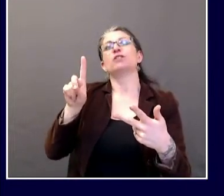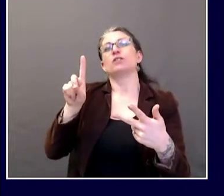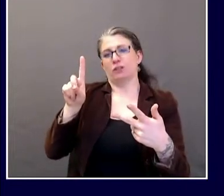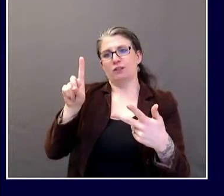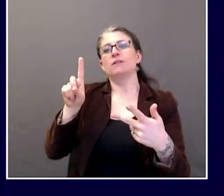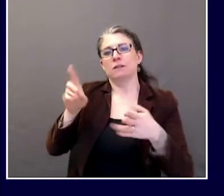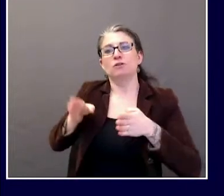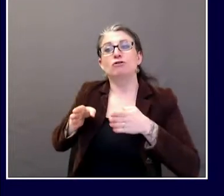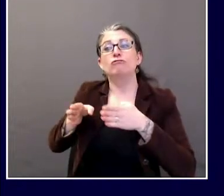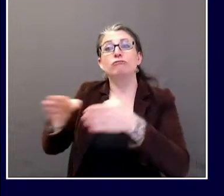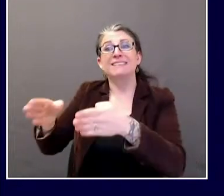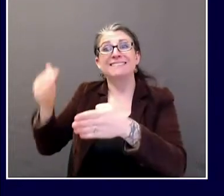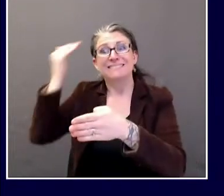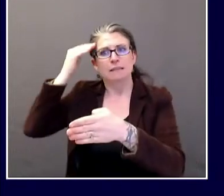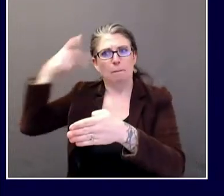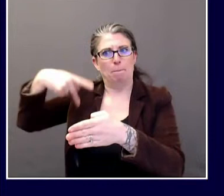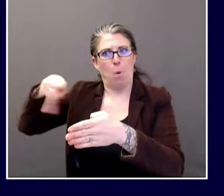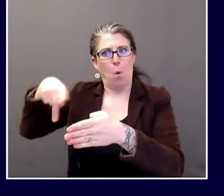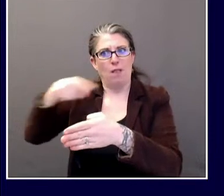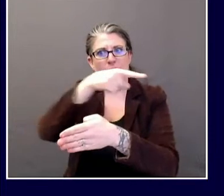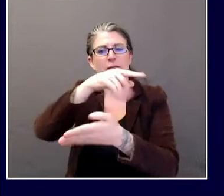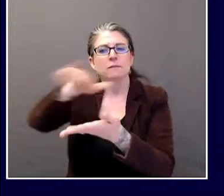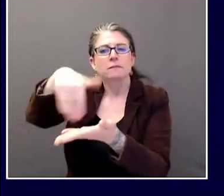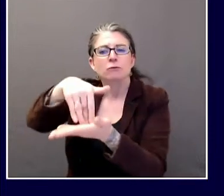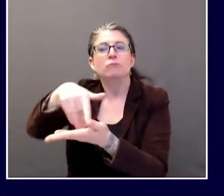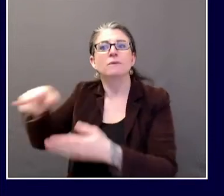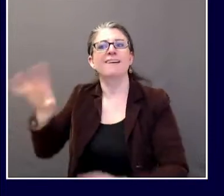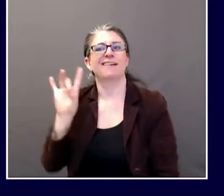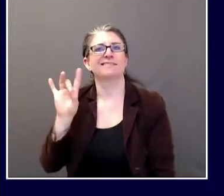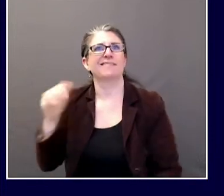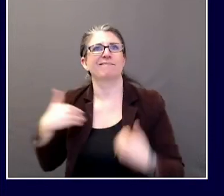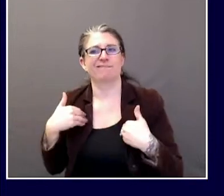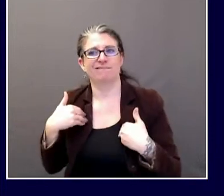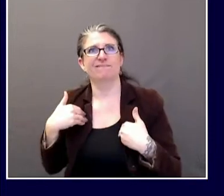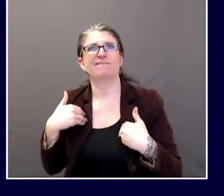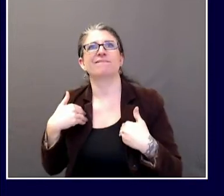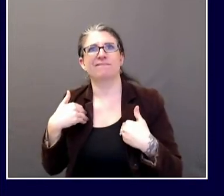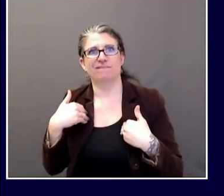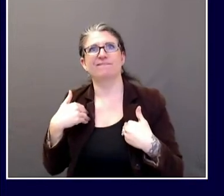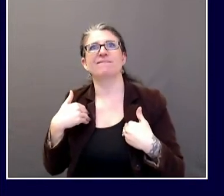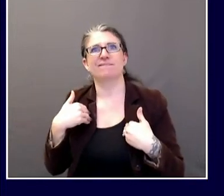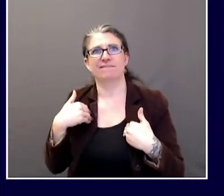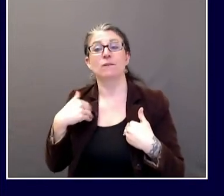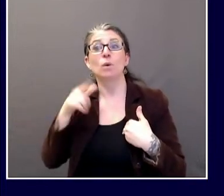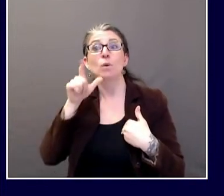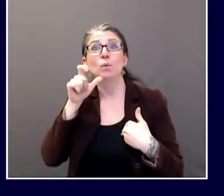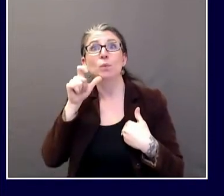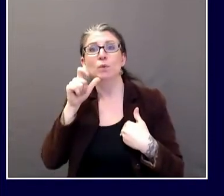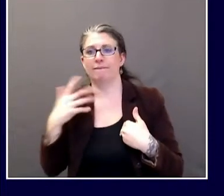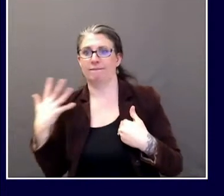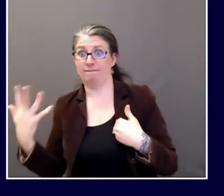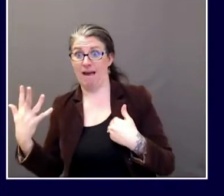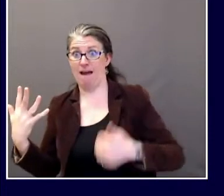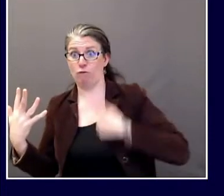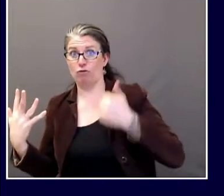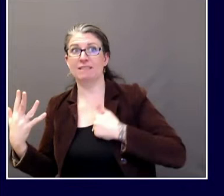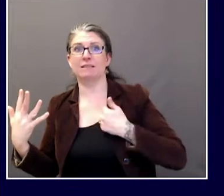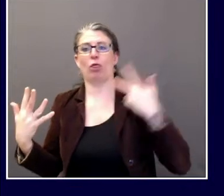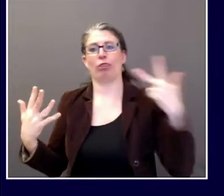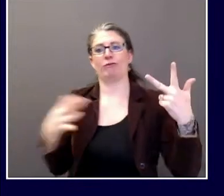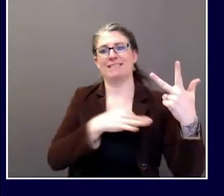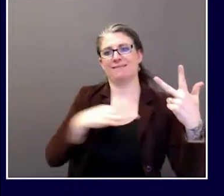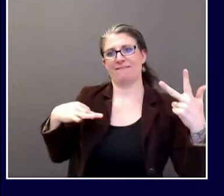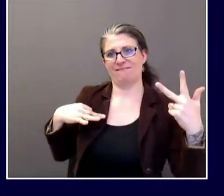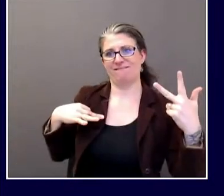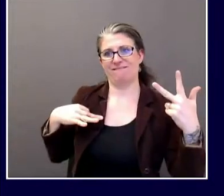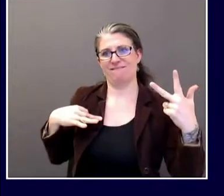members. And finally, an investigation at the Chimbro construction work site at the VA in Augusta, where we